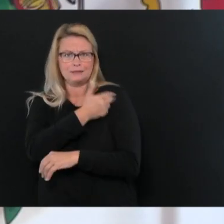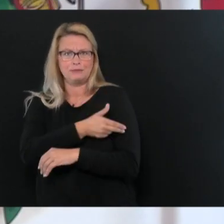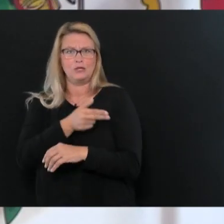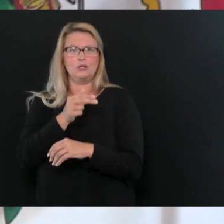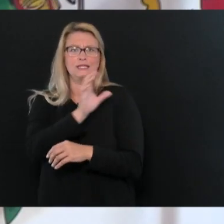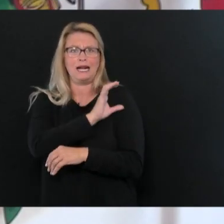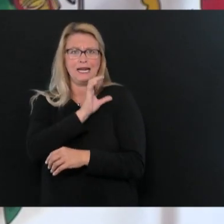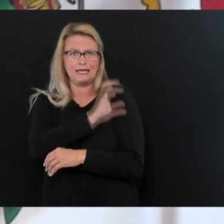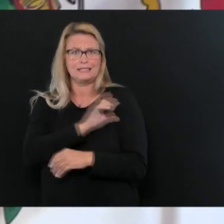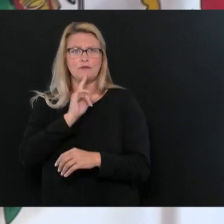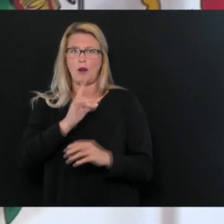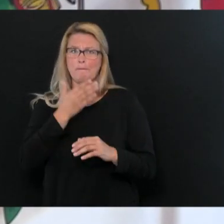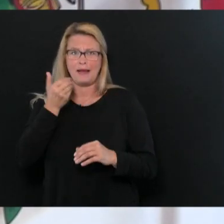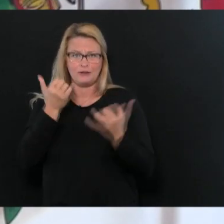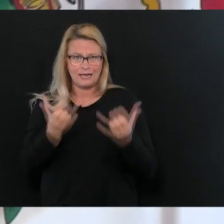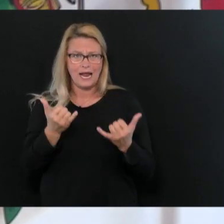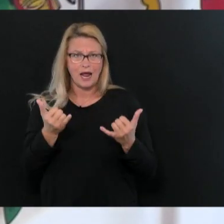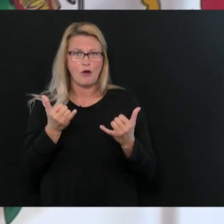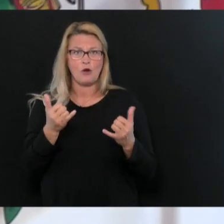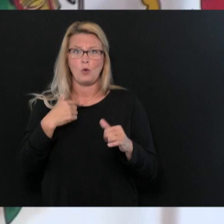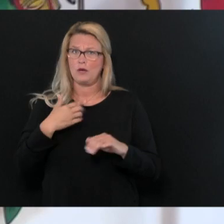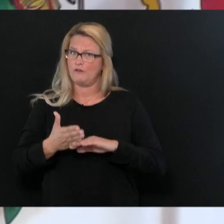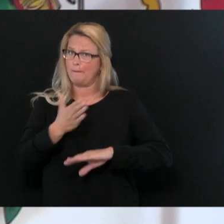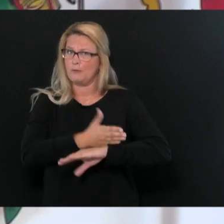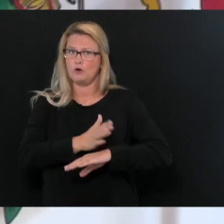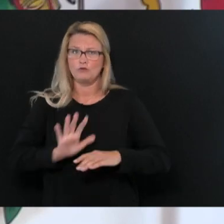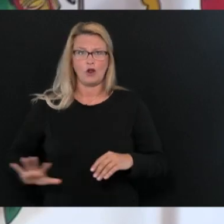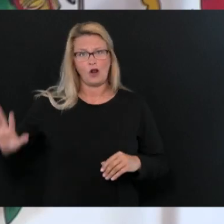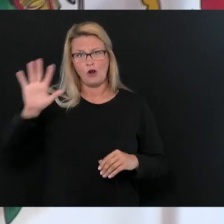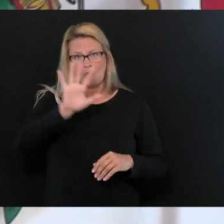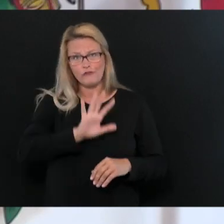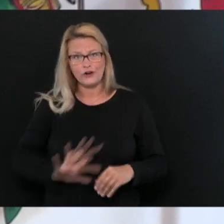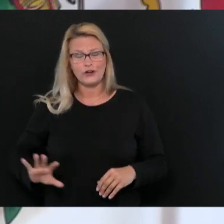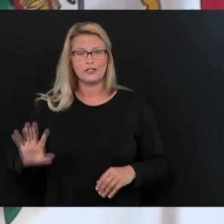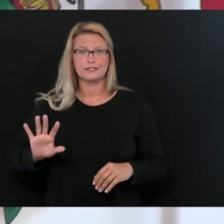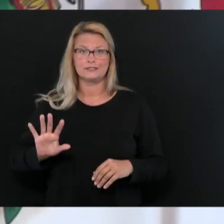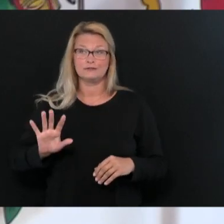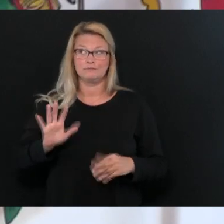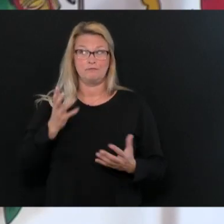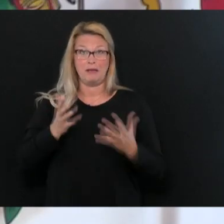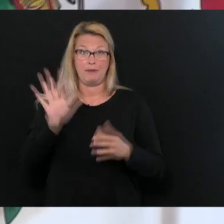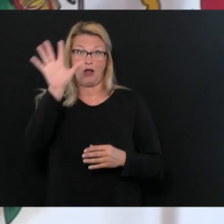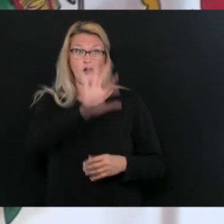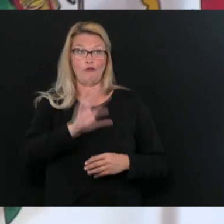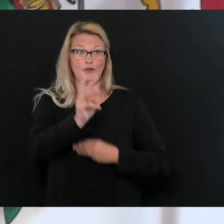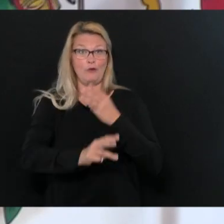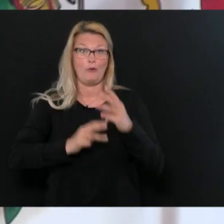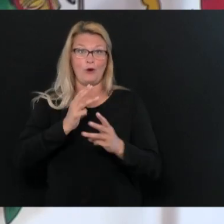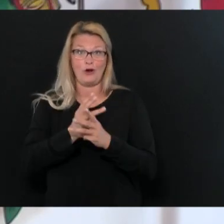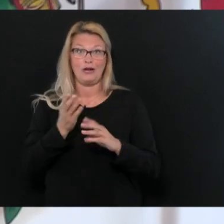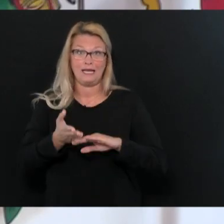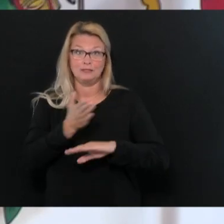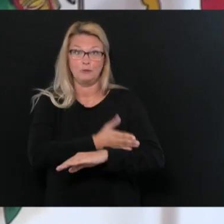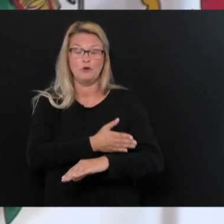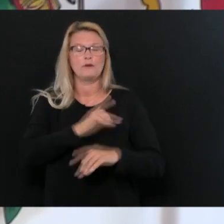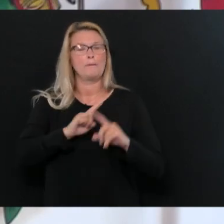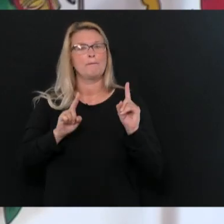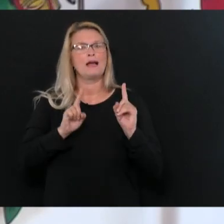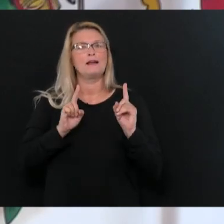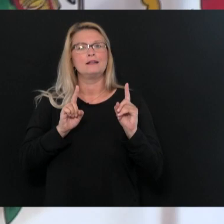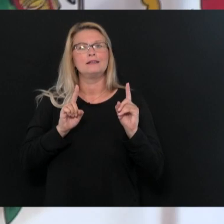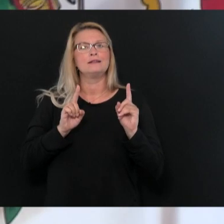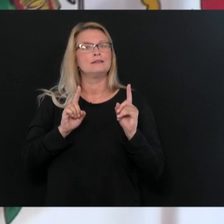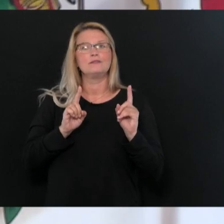do. We've proven that across our nation, across maybe the world, but at the same